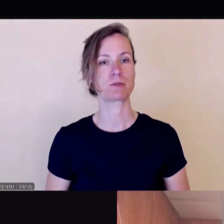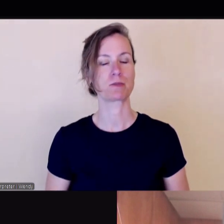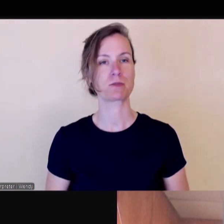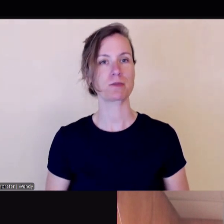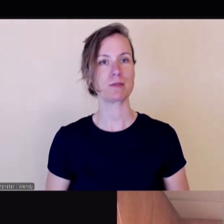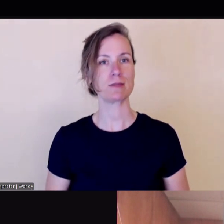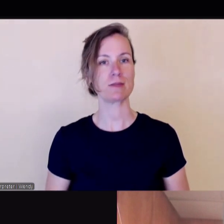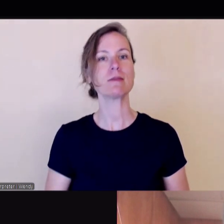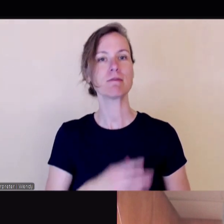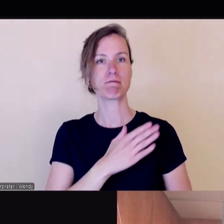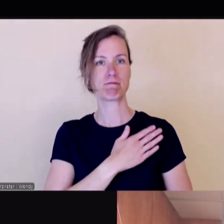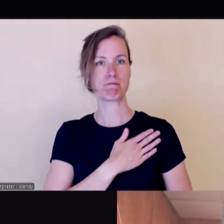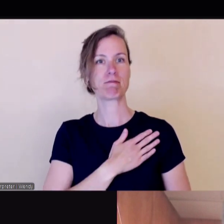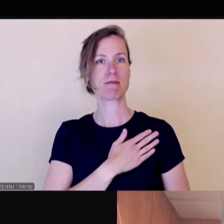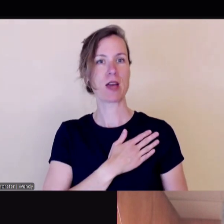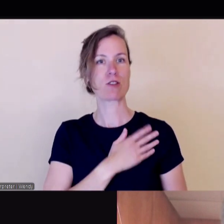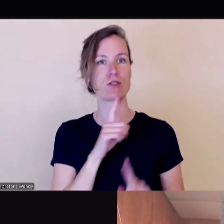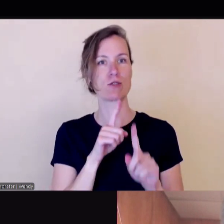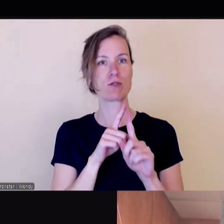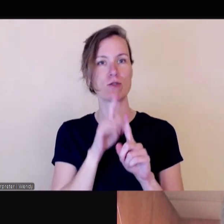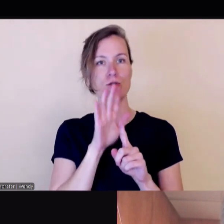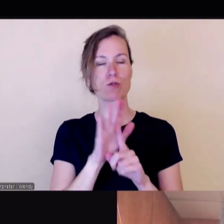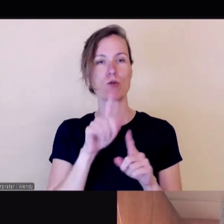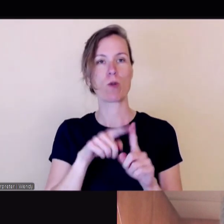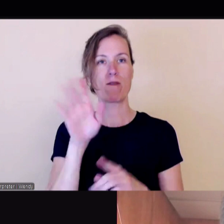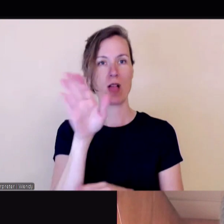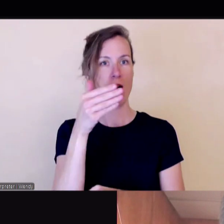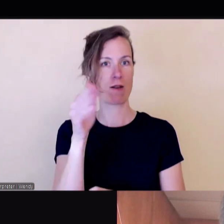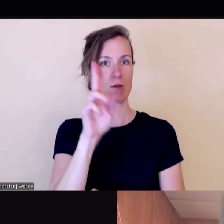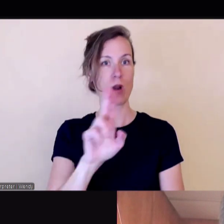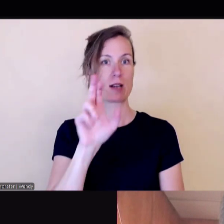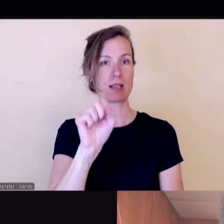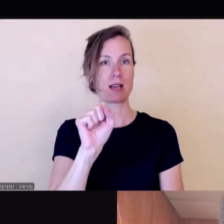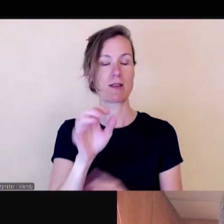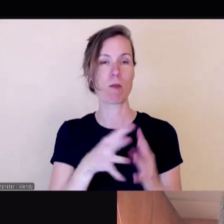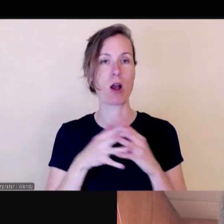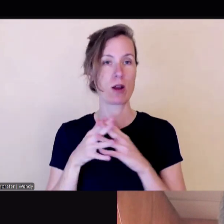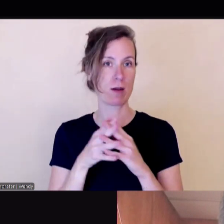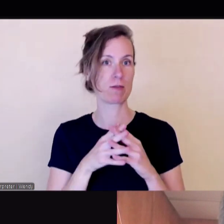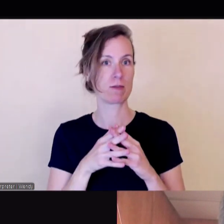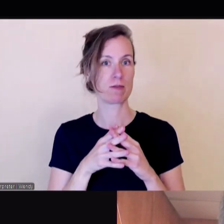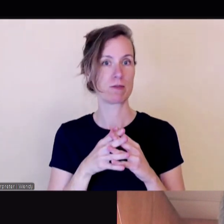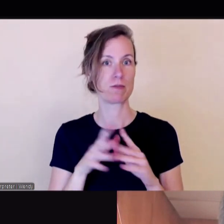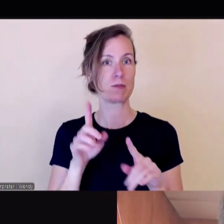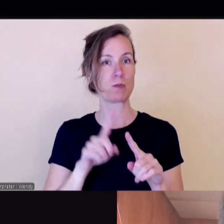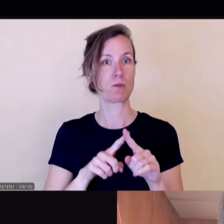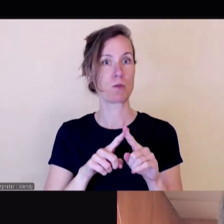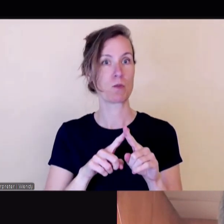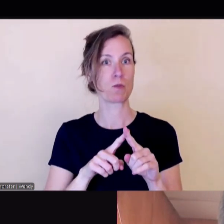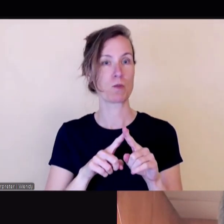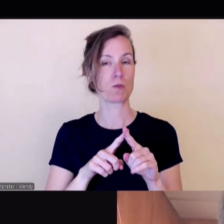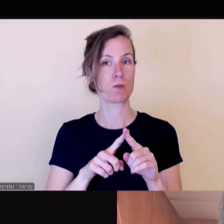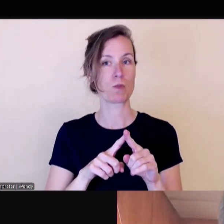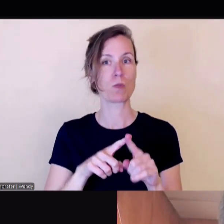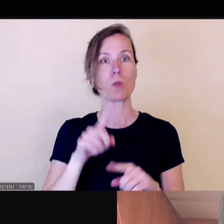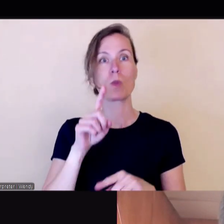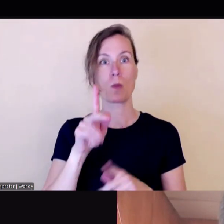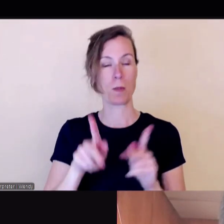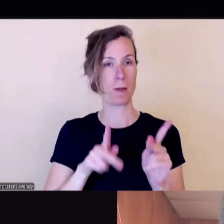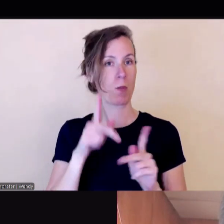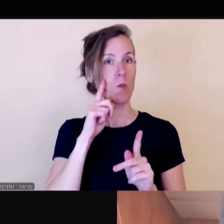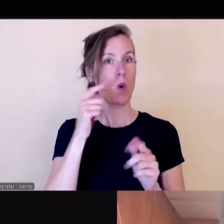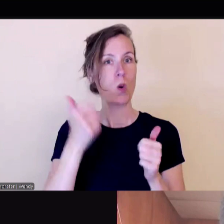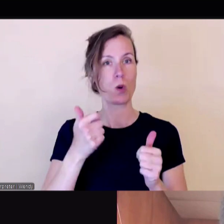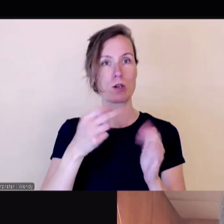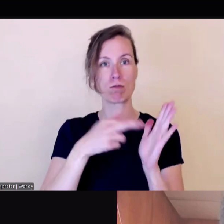I pledge allegiance to the flag of the United States of America and to the republic for which it stands, one